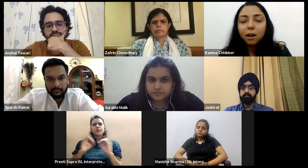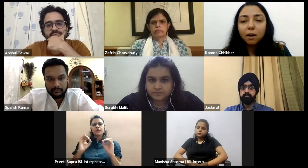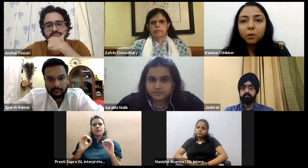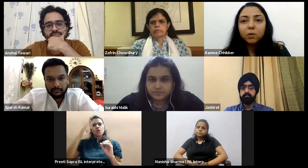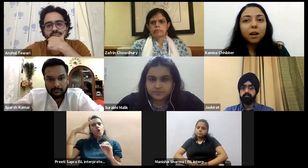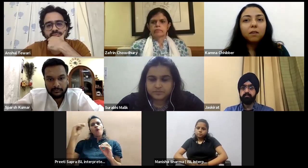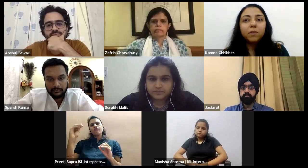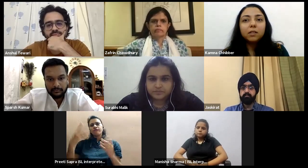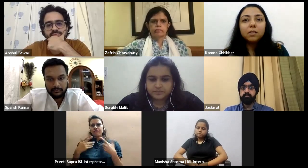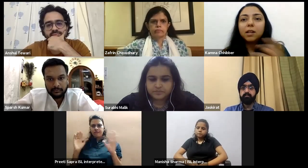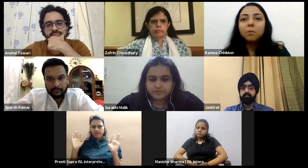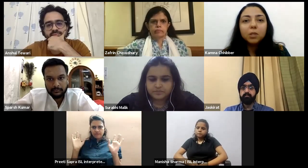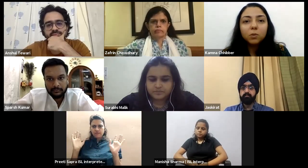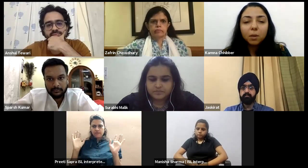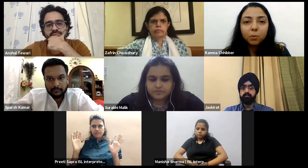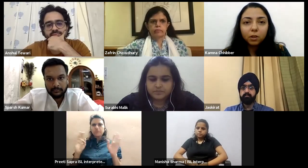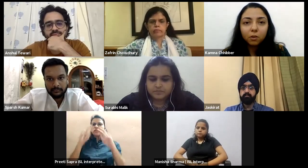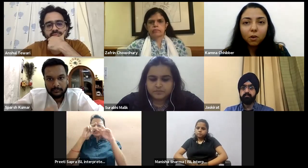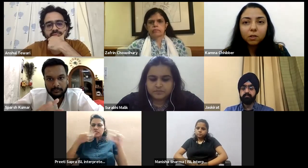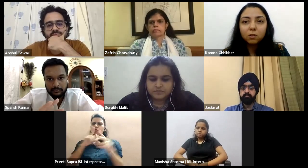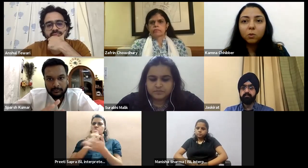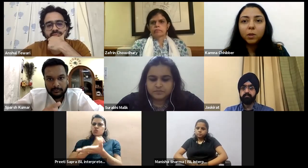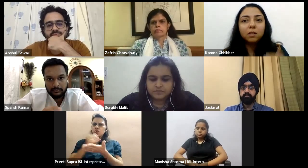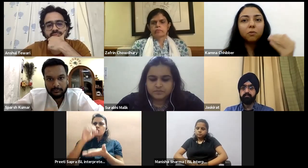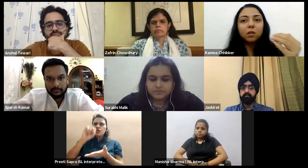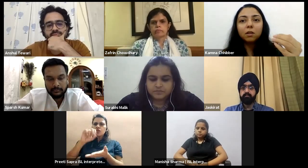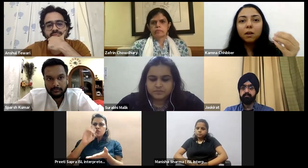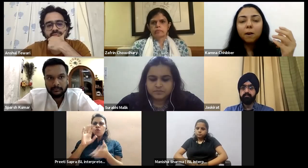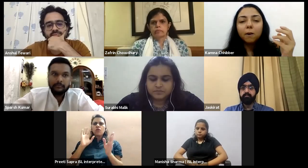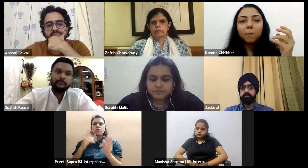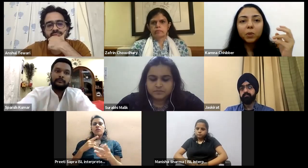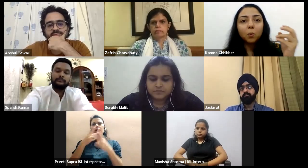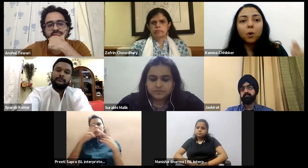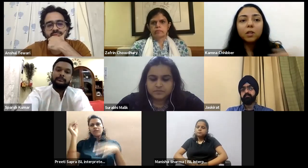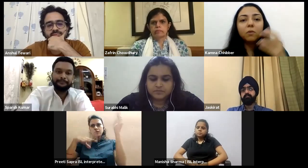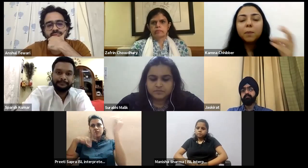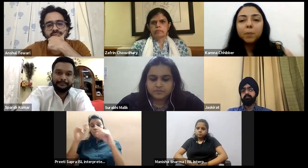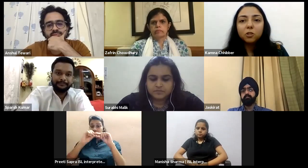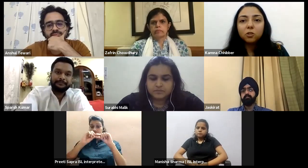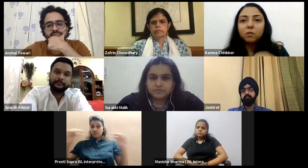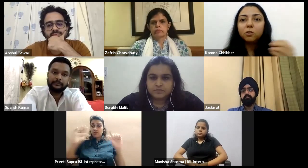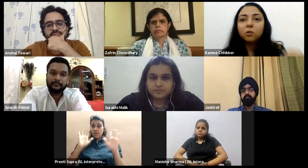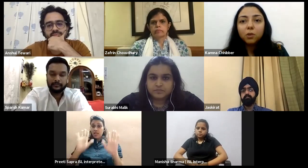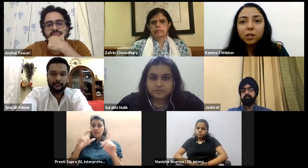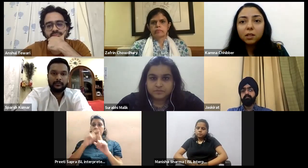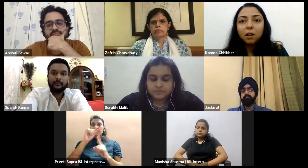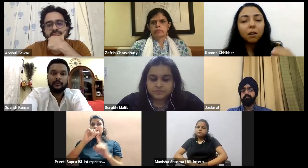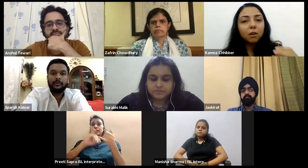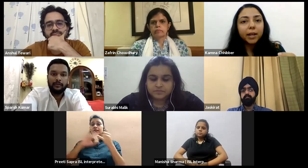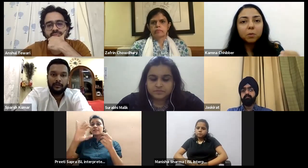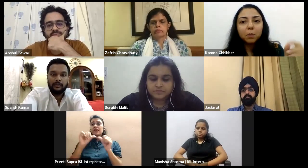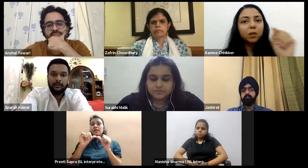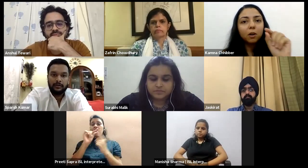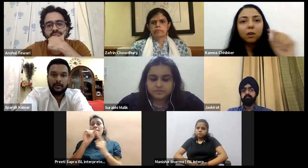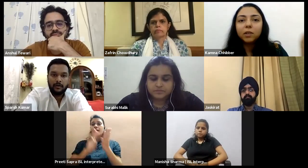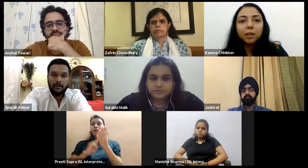things, there are various disclaimers which are put across, in different on different web pages, on different stories. A lot of